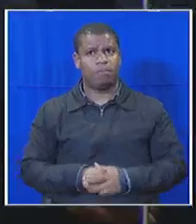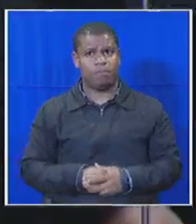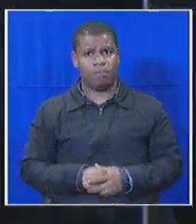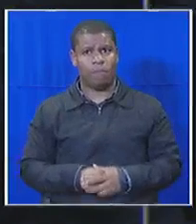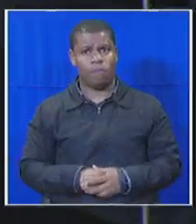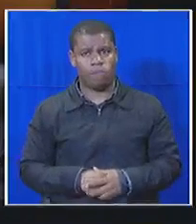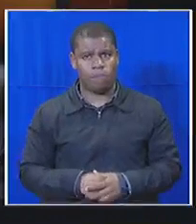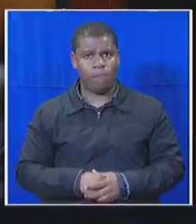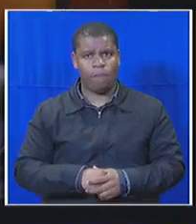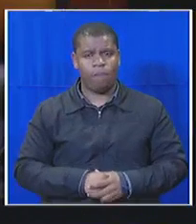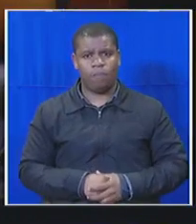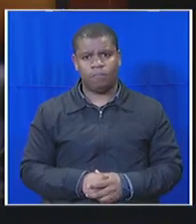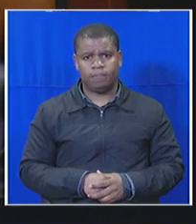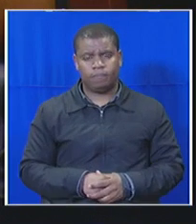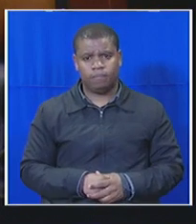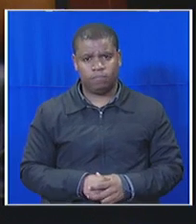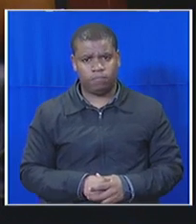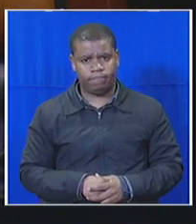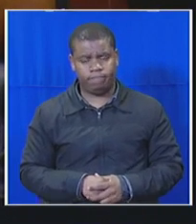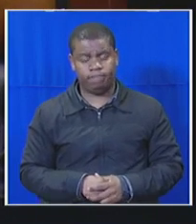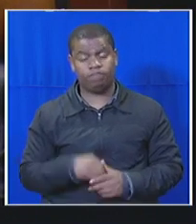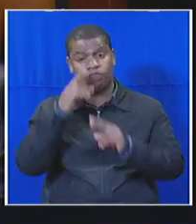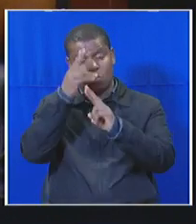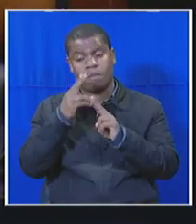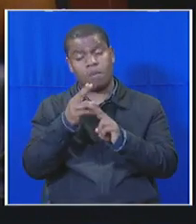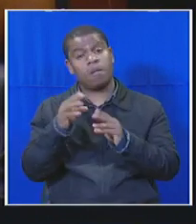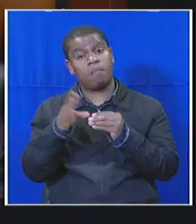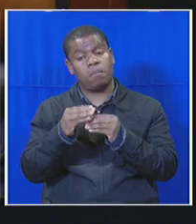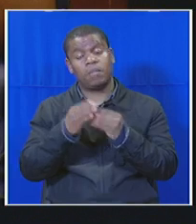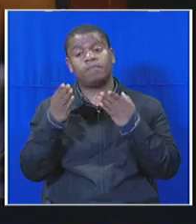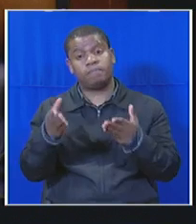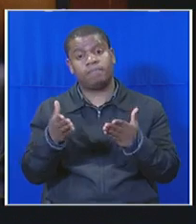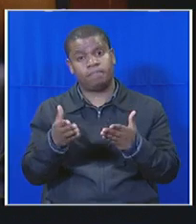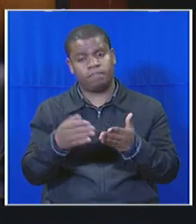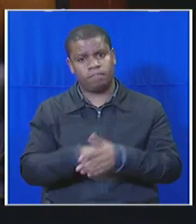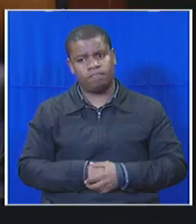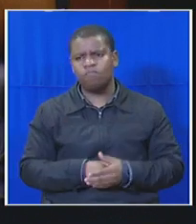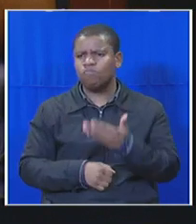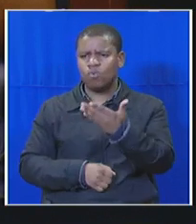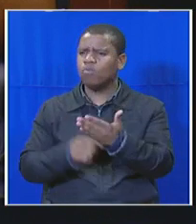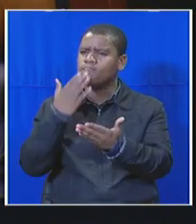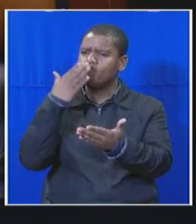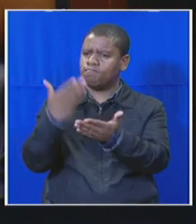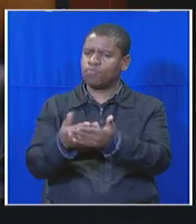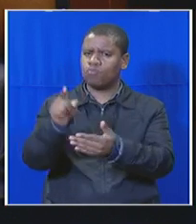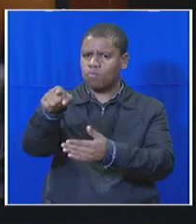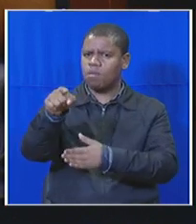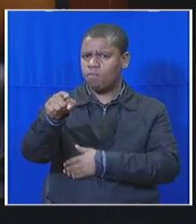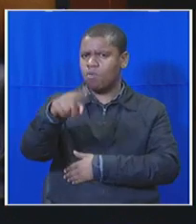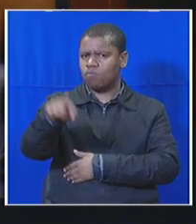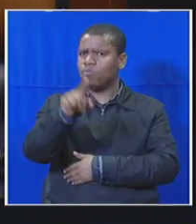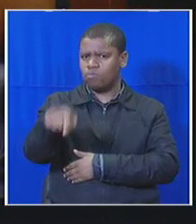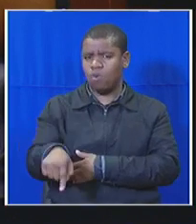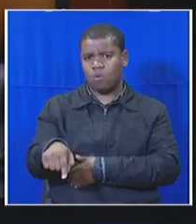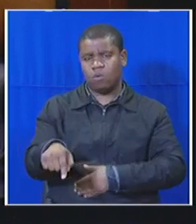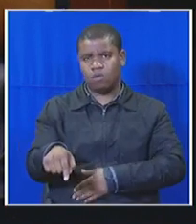on the matter. Honourable Members, it is wrong what you're suggesting, that I